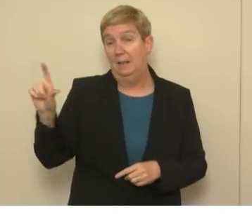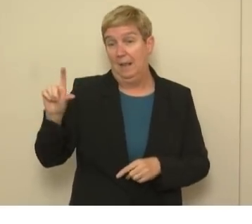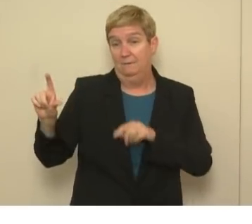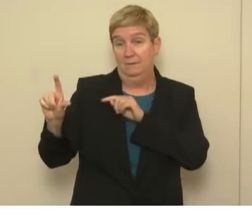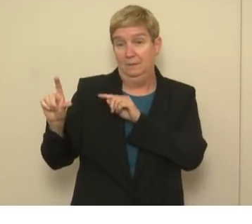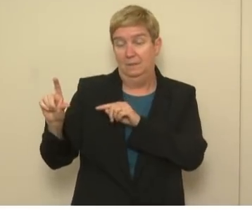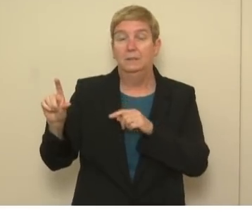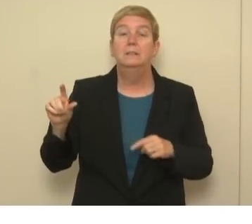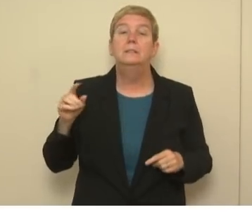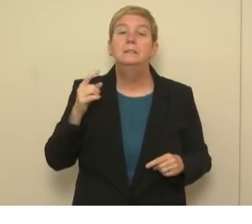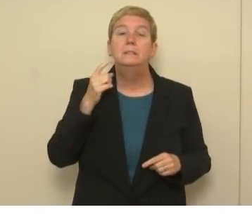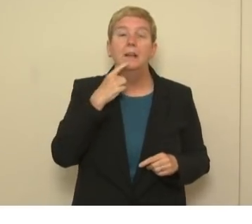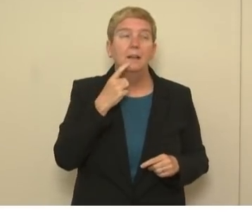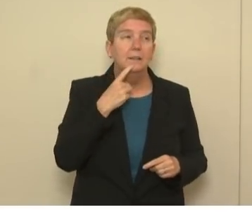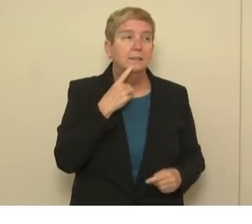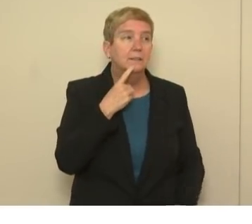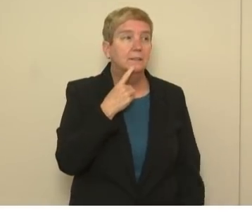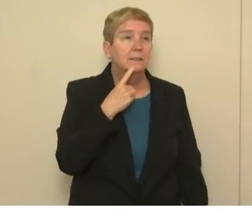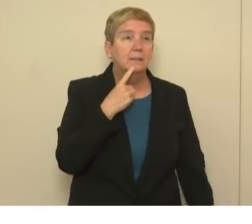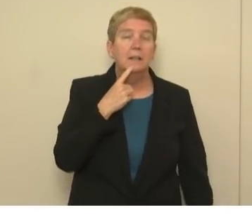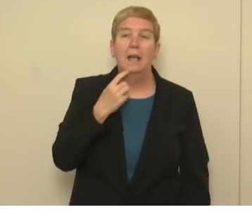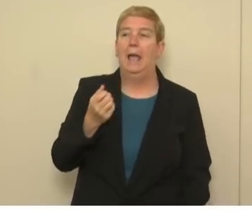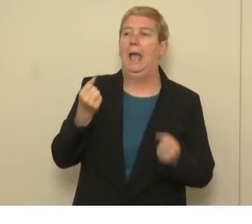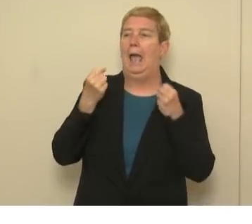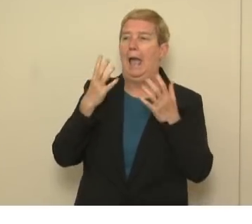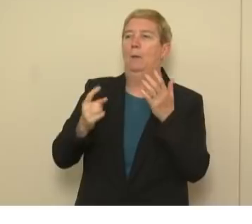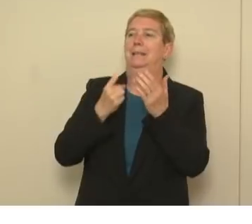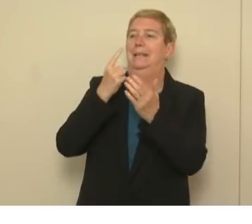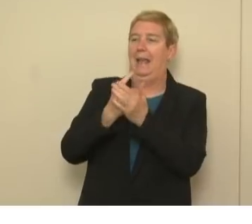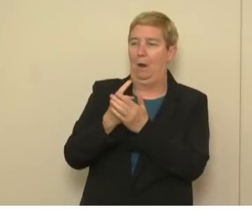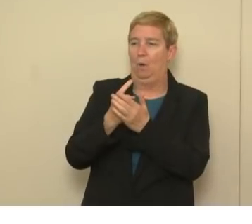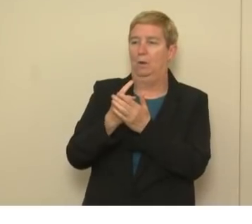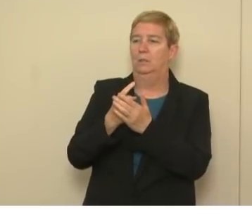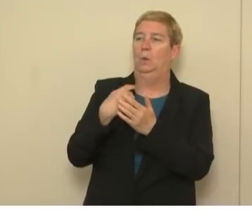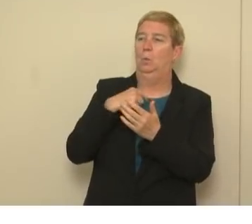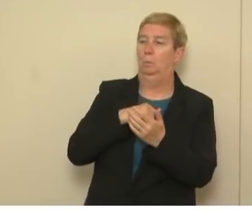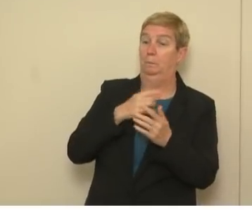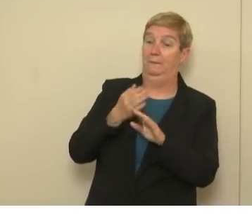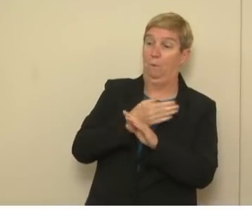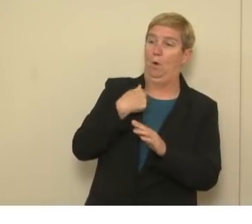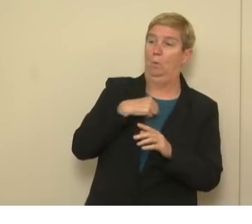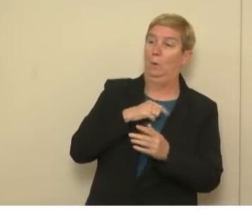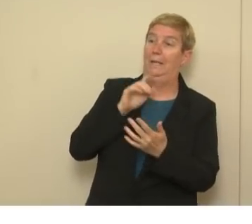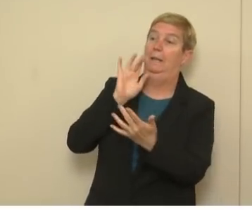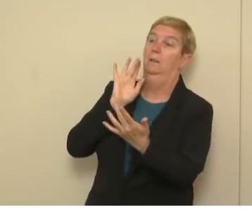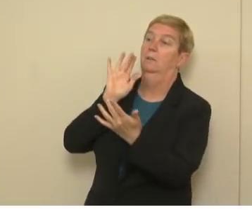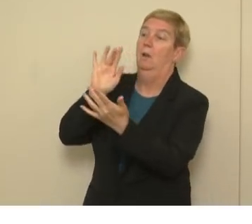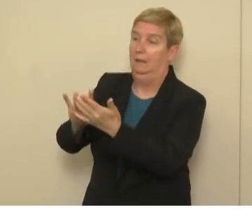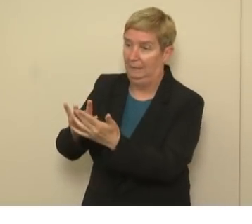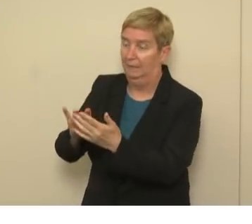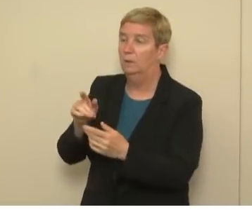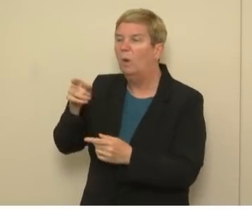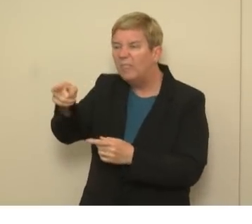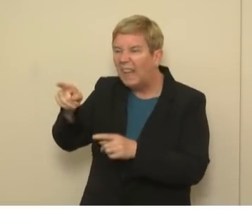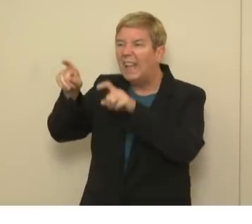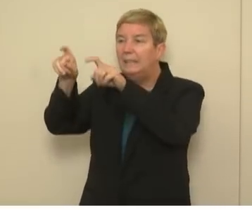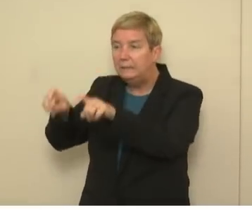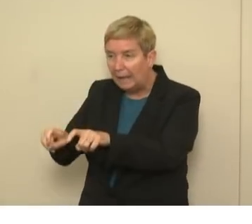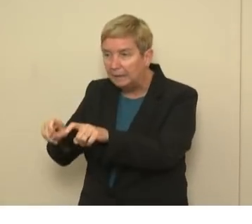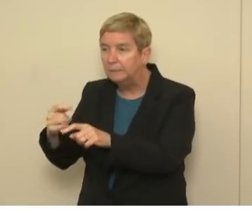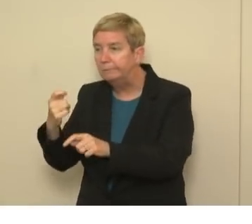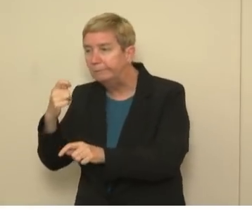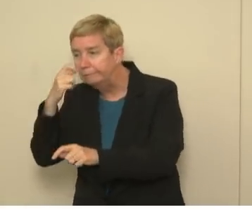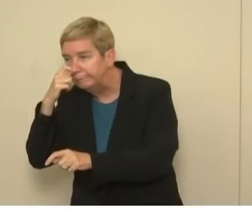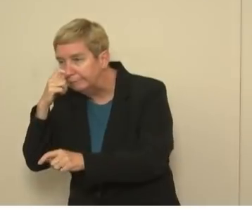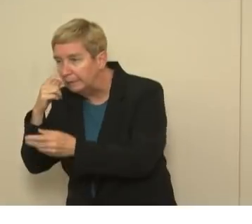This is the number of hours to reach a positive case from the time we get the result. And you can see we're back now under the